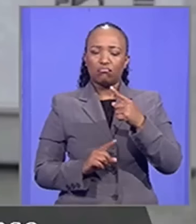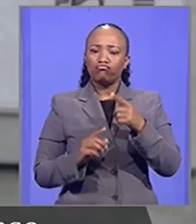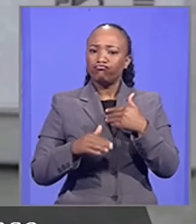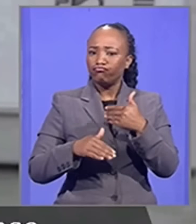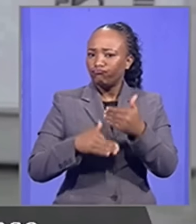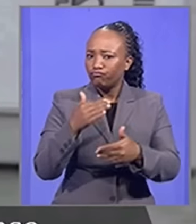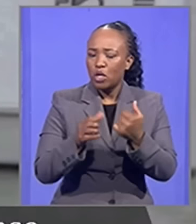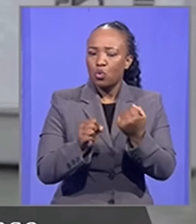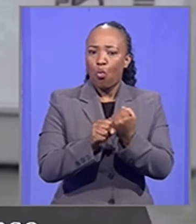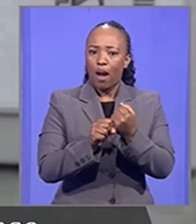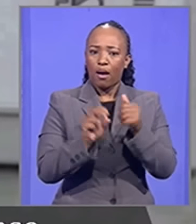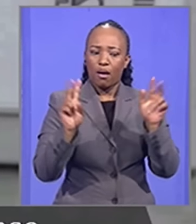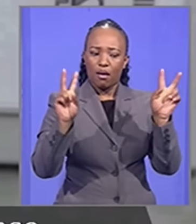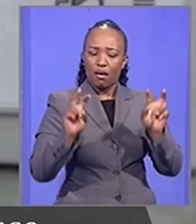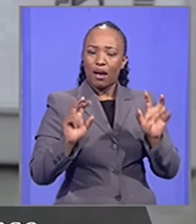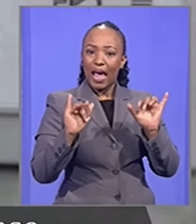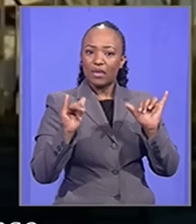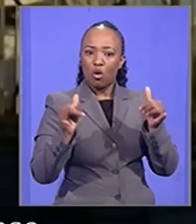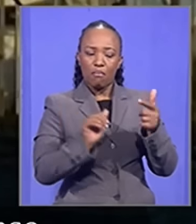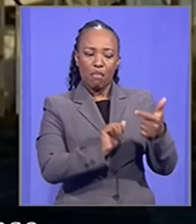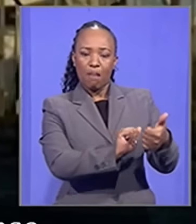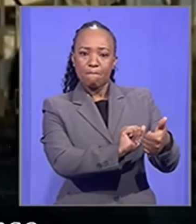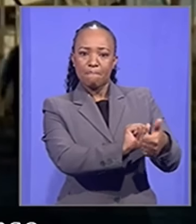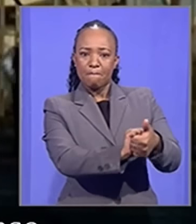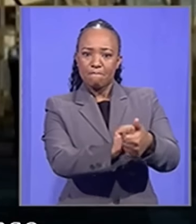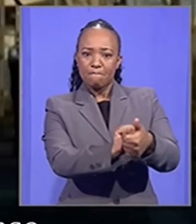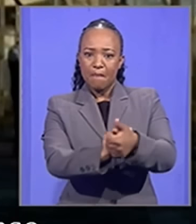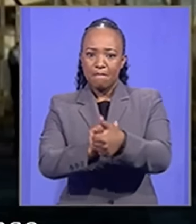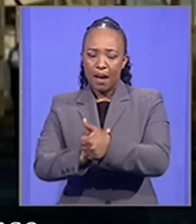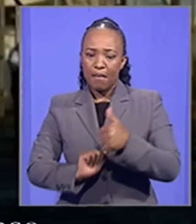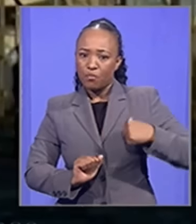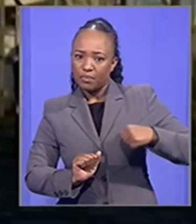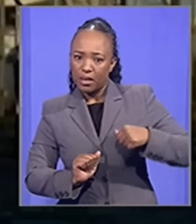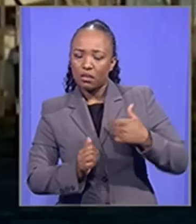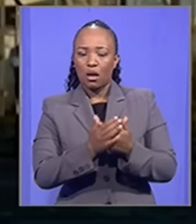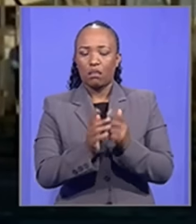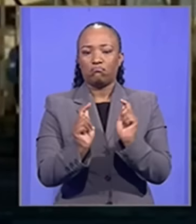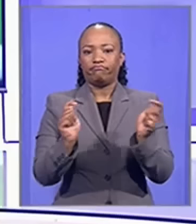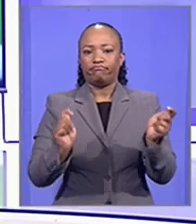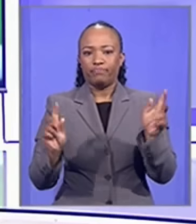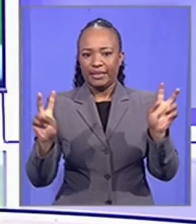Eskom le bommasepala ho a kofisa ho kenngwa ha dimitara tsa motlakase o lefellwang.